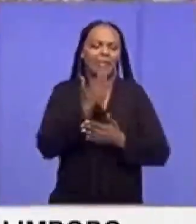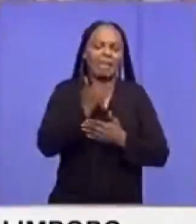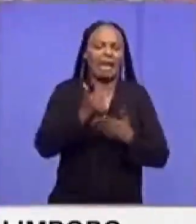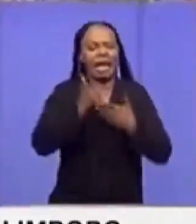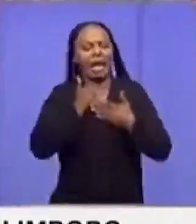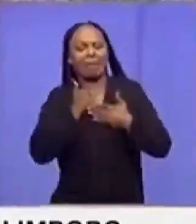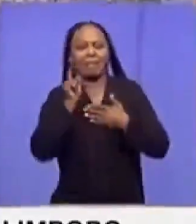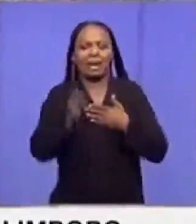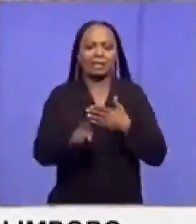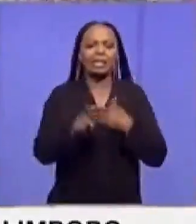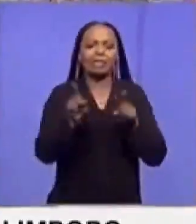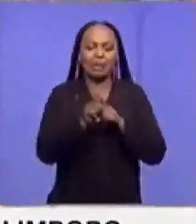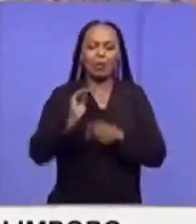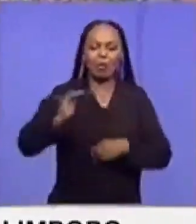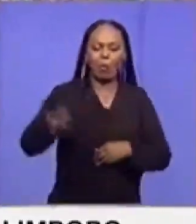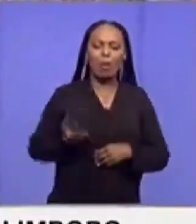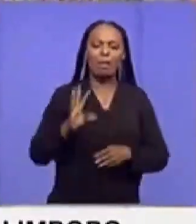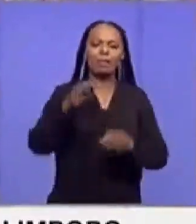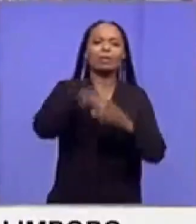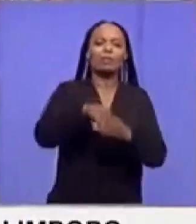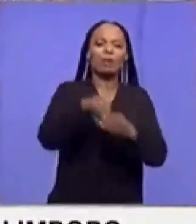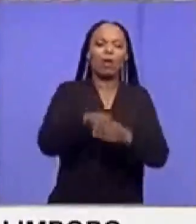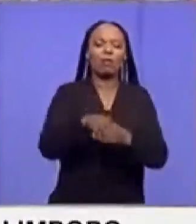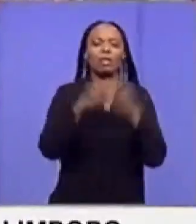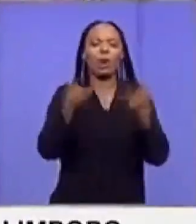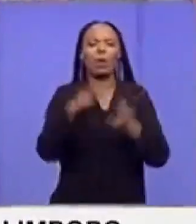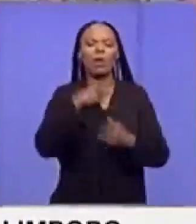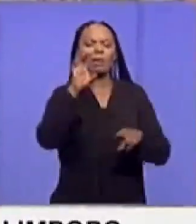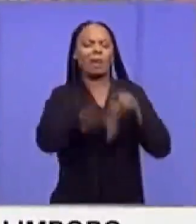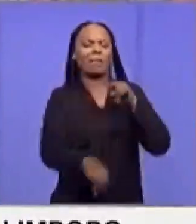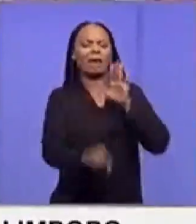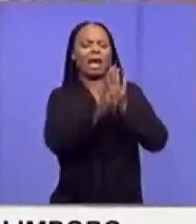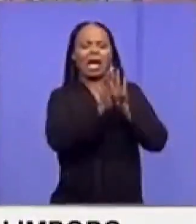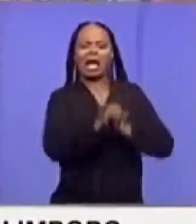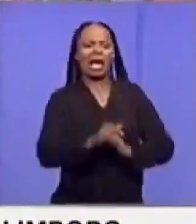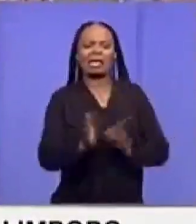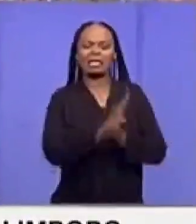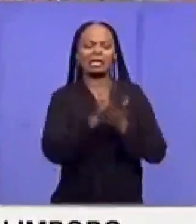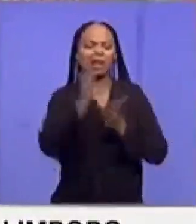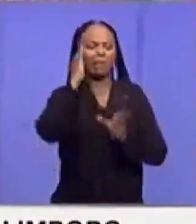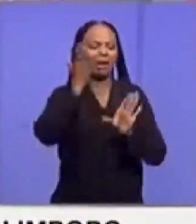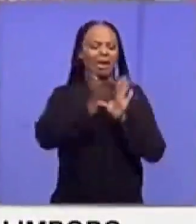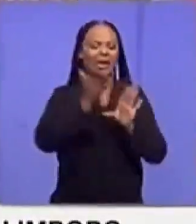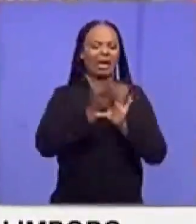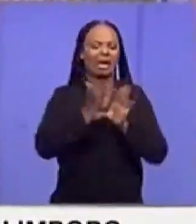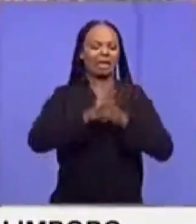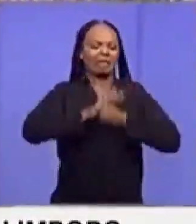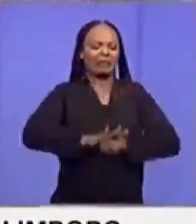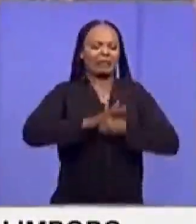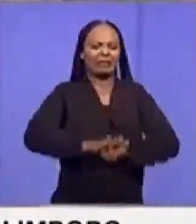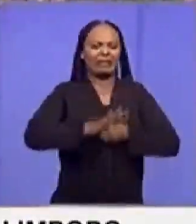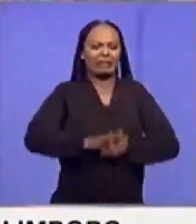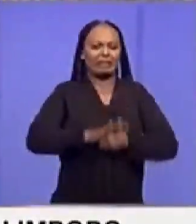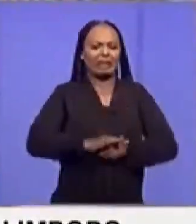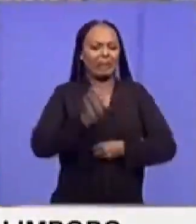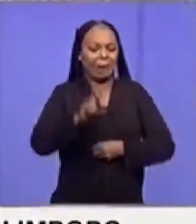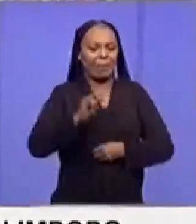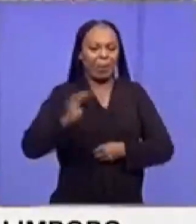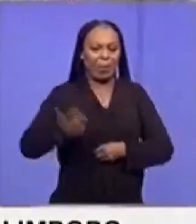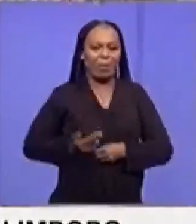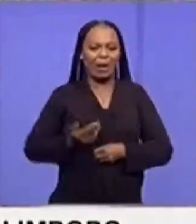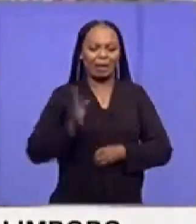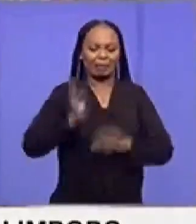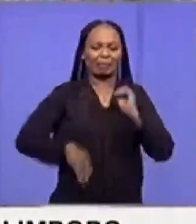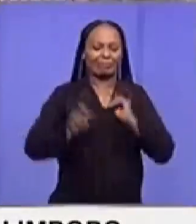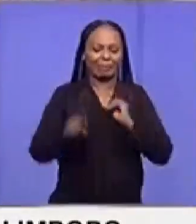rata taba ya gore le basadi ba e tsene ka bogare taba e ka baka la gore ba lemoga gore tše dingwe tša dikgatelelo tše ba di tlišang mo maphelong a banna di be di tlholwa ke bona jalo ba